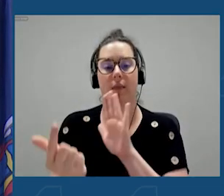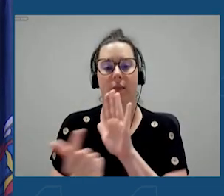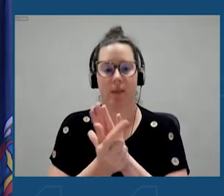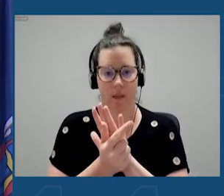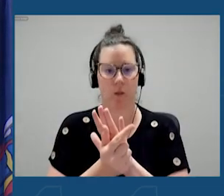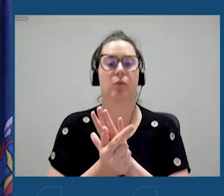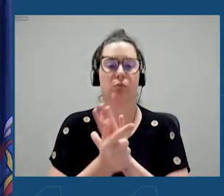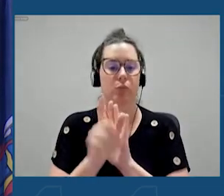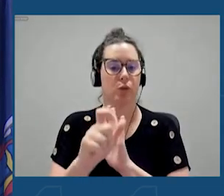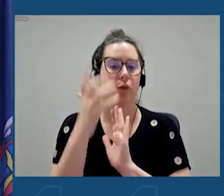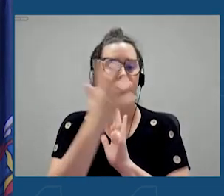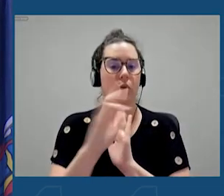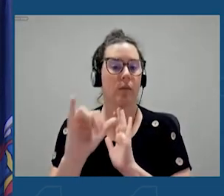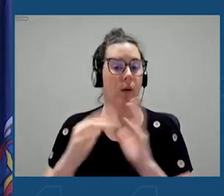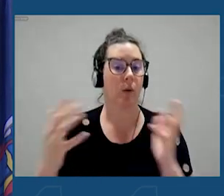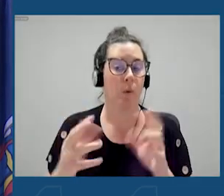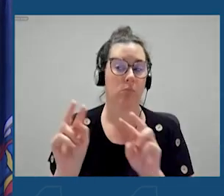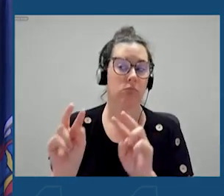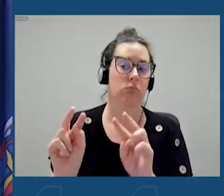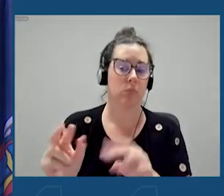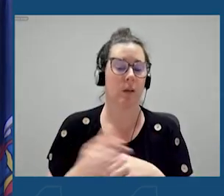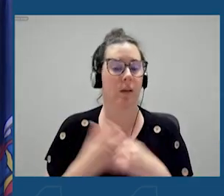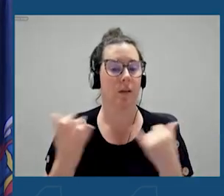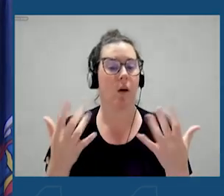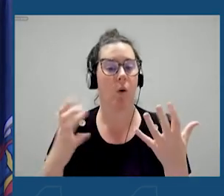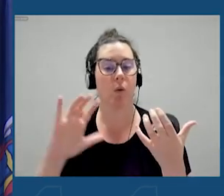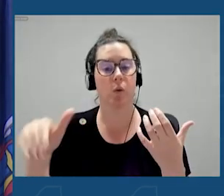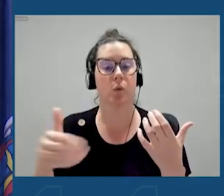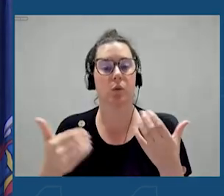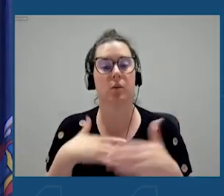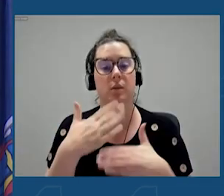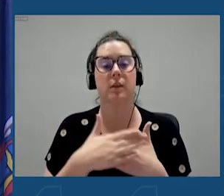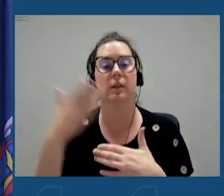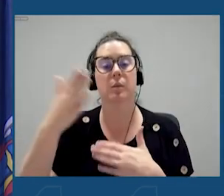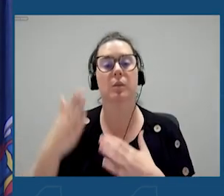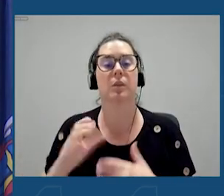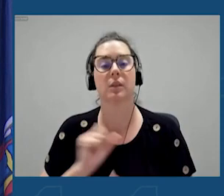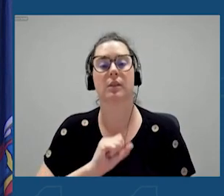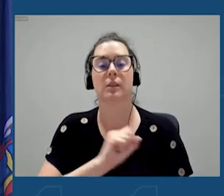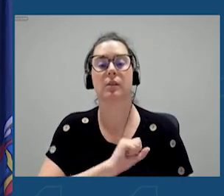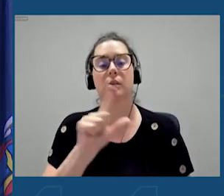this country. And now I would like to introduce our next speaker, Senator Liz Krueger.